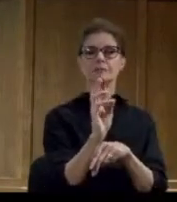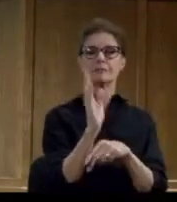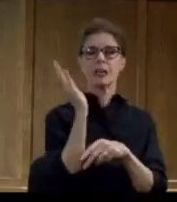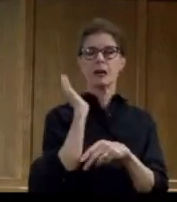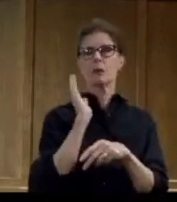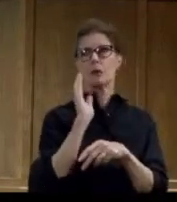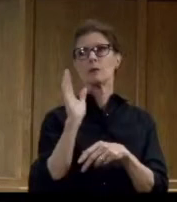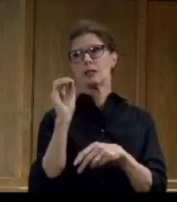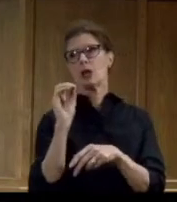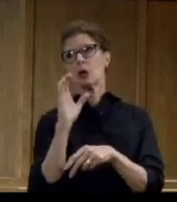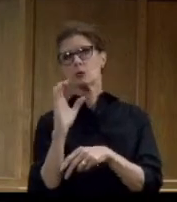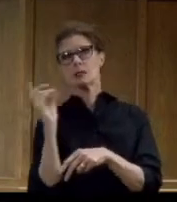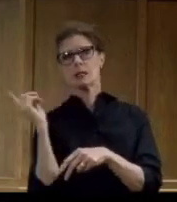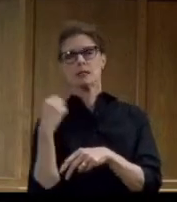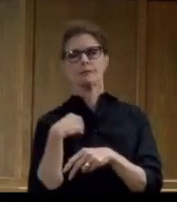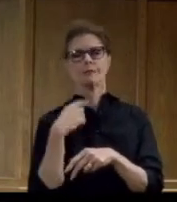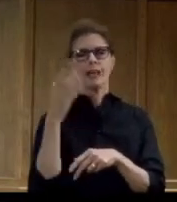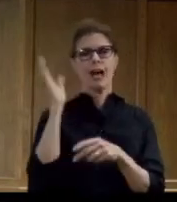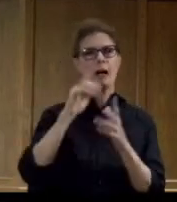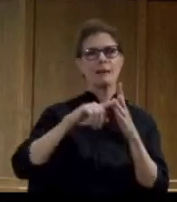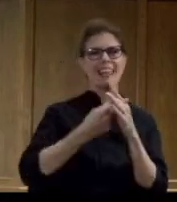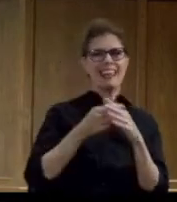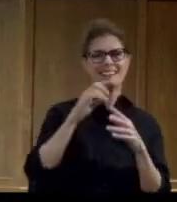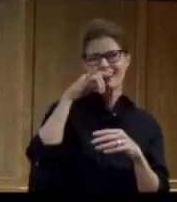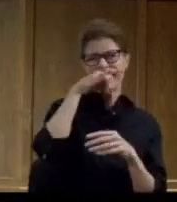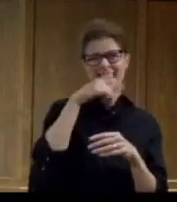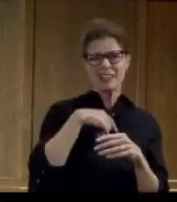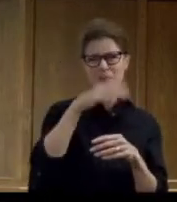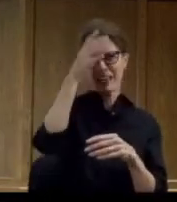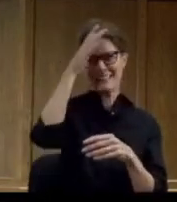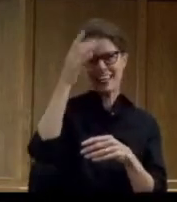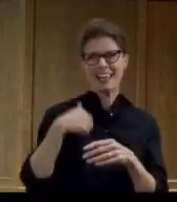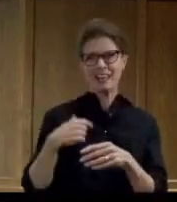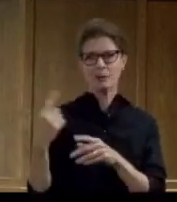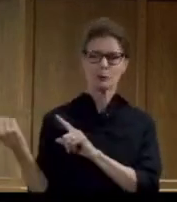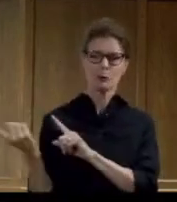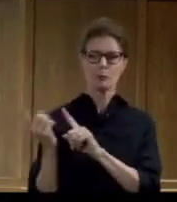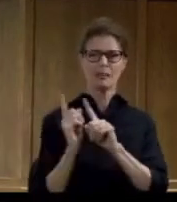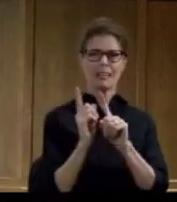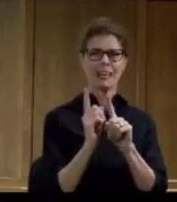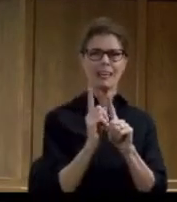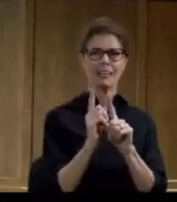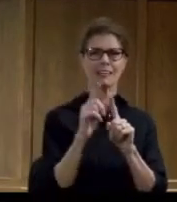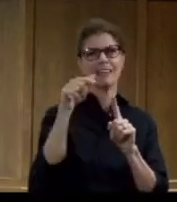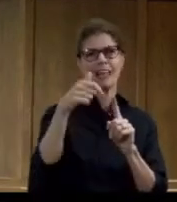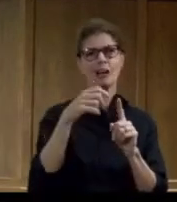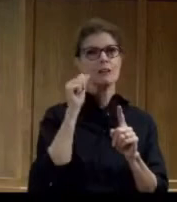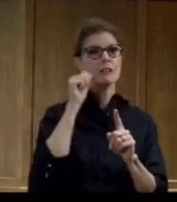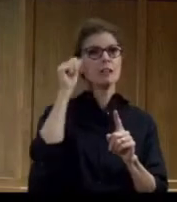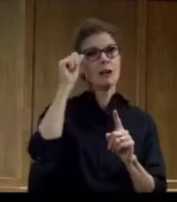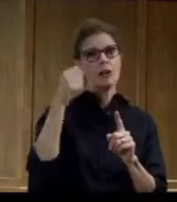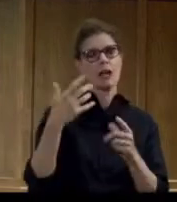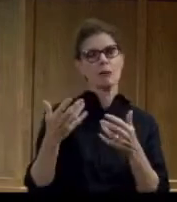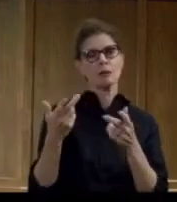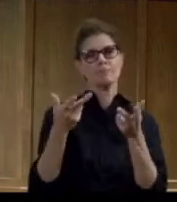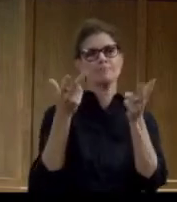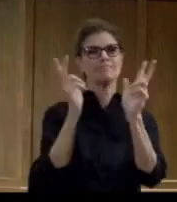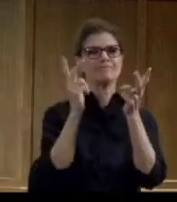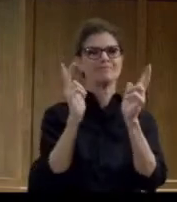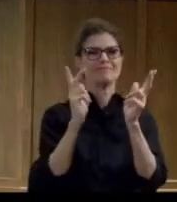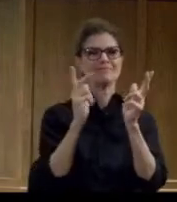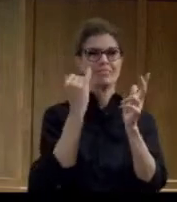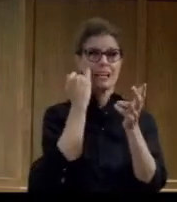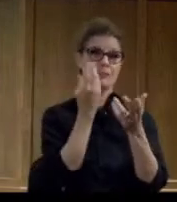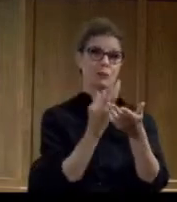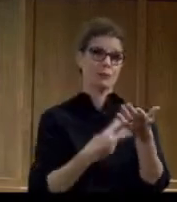started playing as a kid when my dad would take me, and then I played quite a bit as an adult. Haven't played in quite a while, but it's a really, if you can get up that